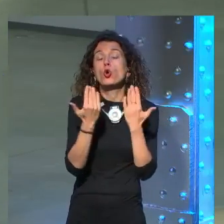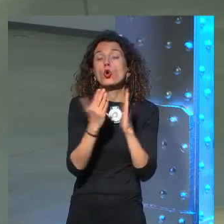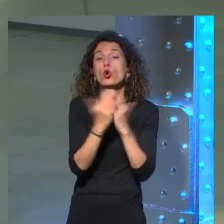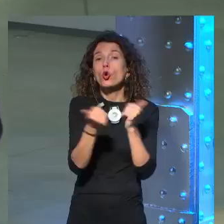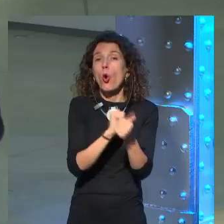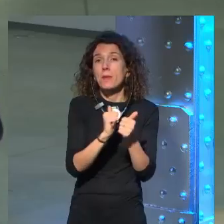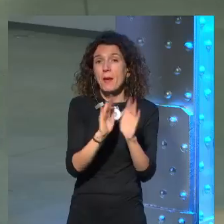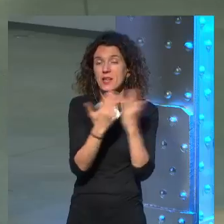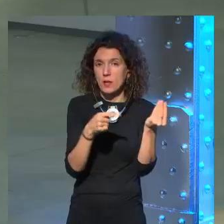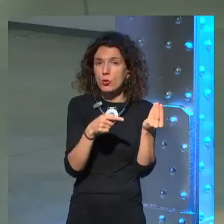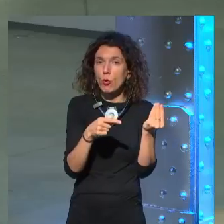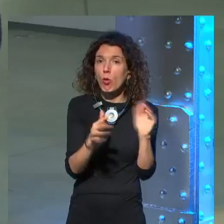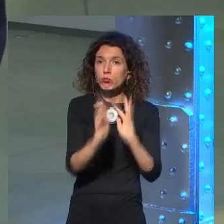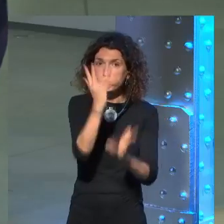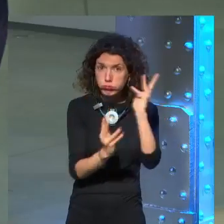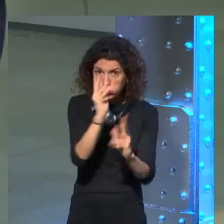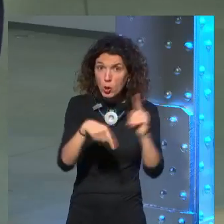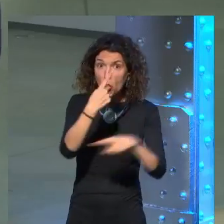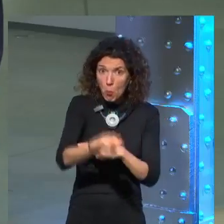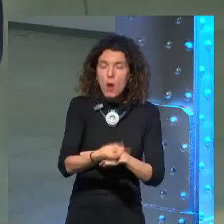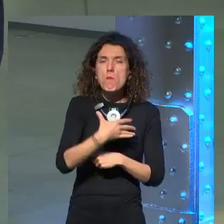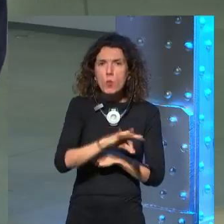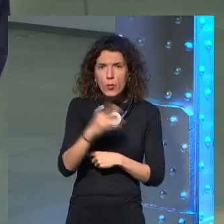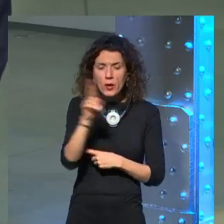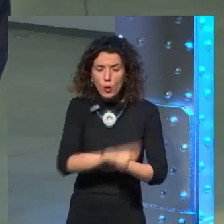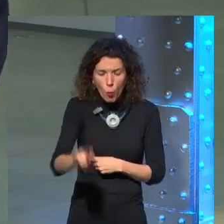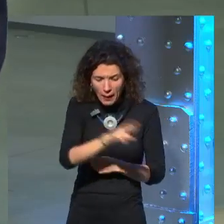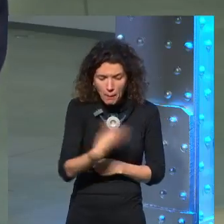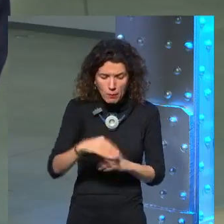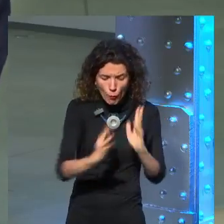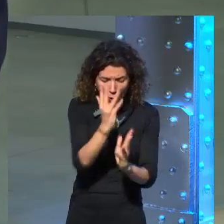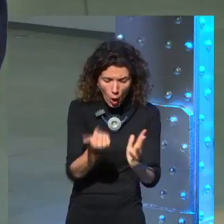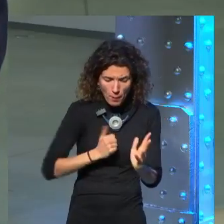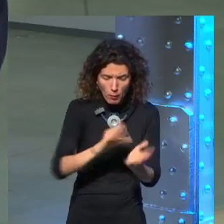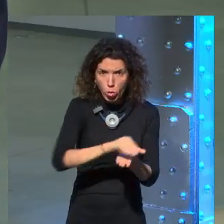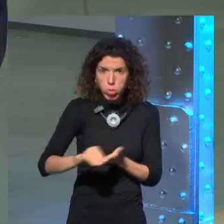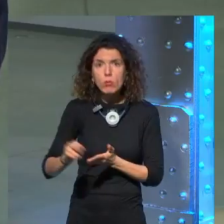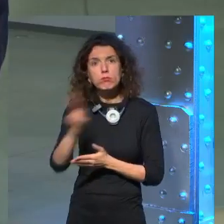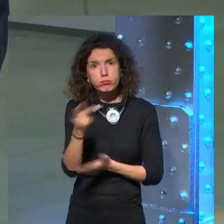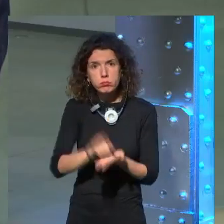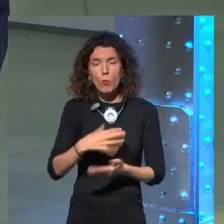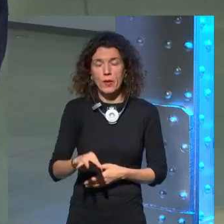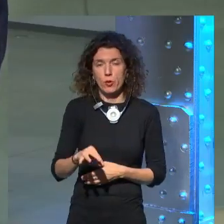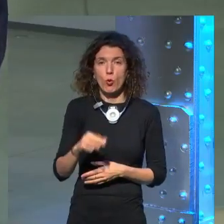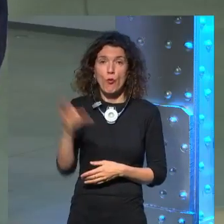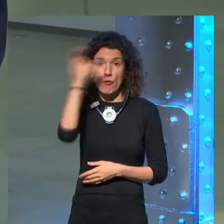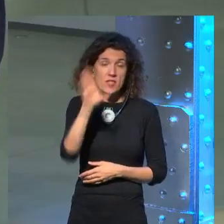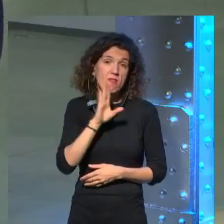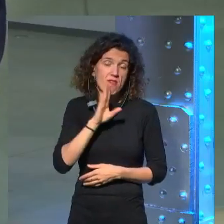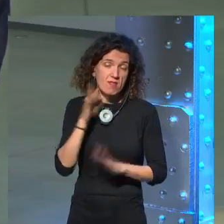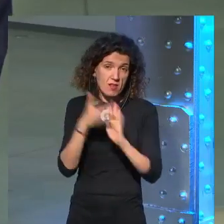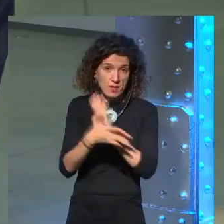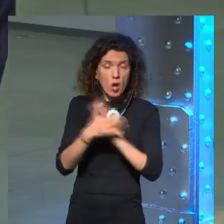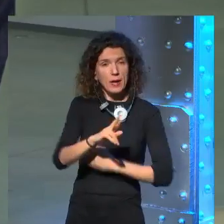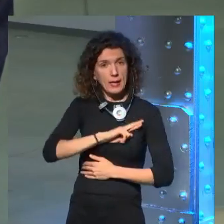is there to recover that information. So Polkinghorne, the physicist I talked to who's religious,